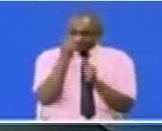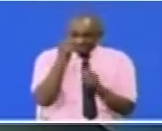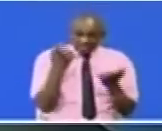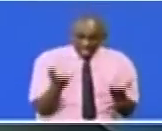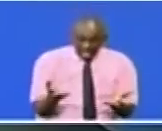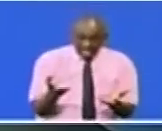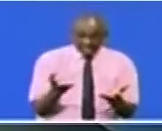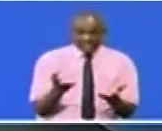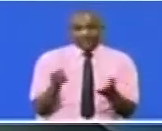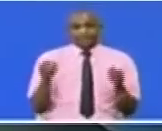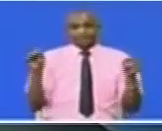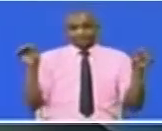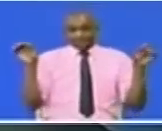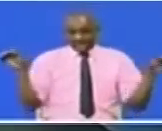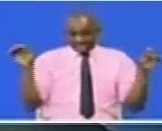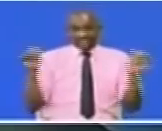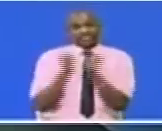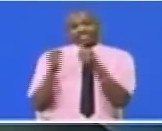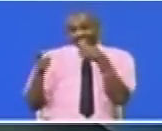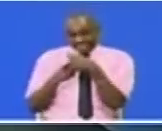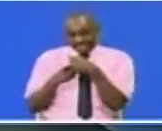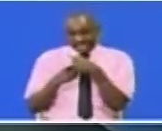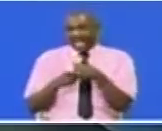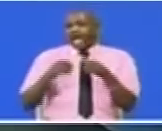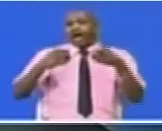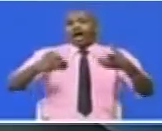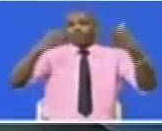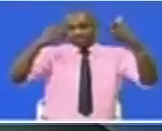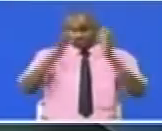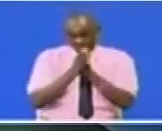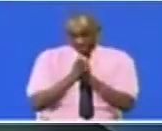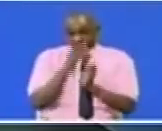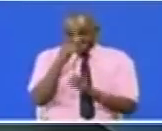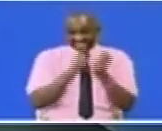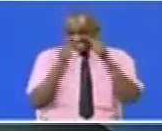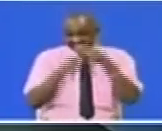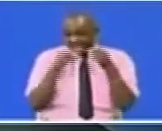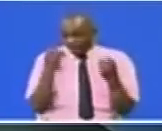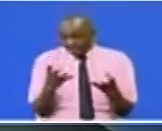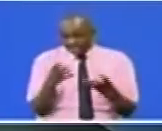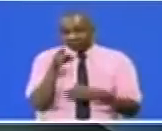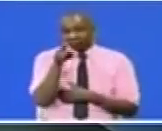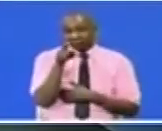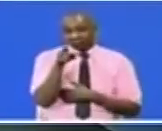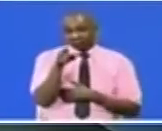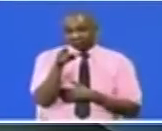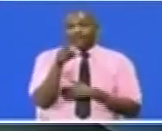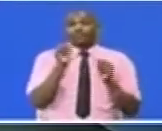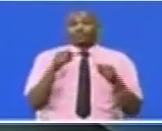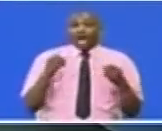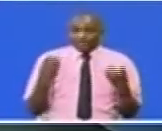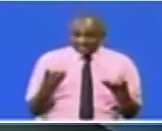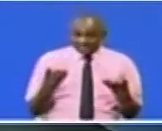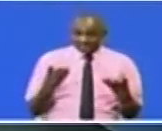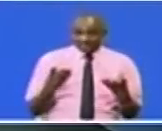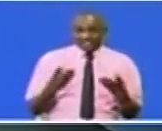and the Barclays Pro-Am on the 16th. Prize money for the 2016 edition of Kenya Open Golf is set to be at